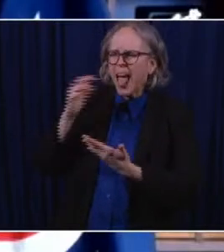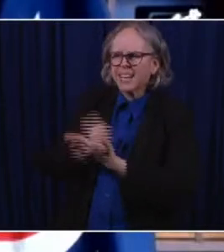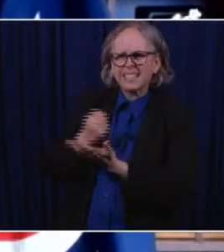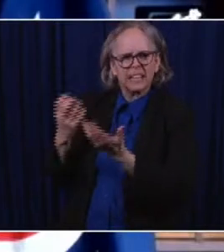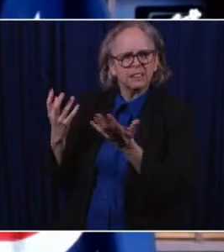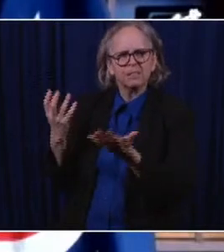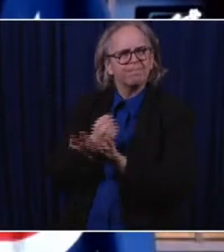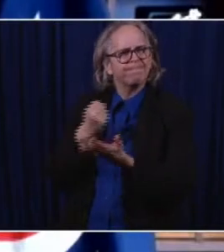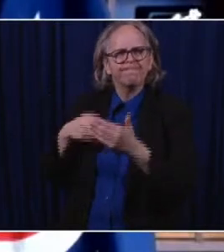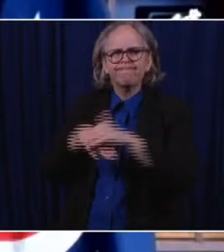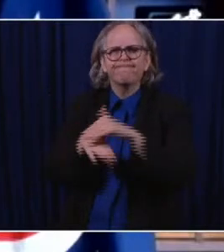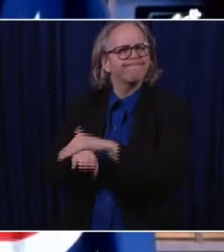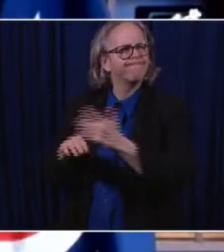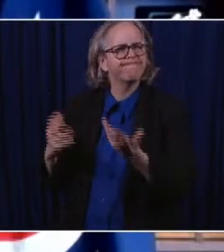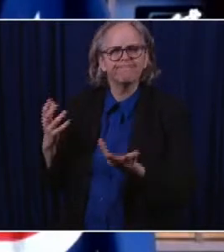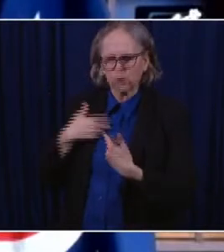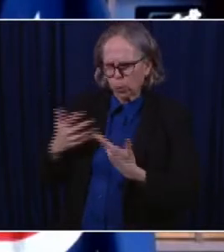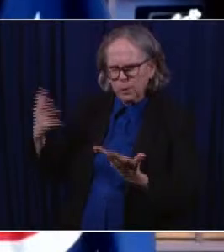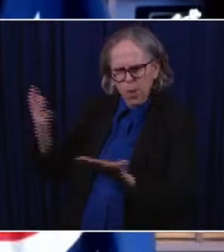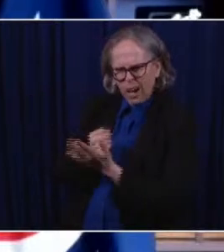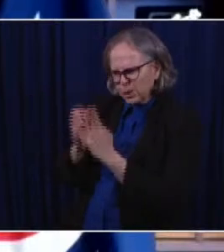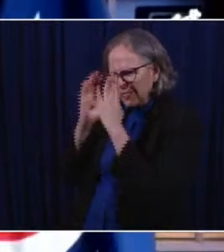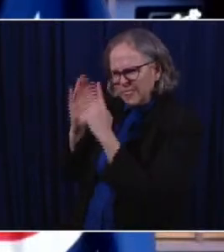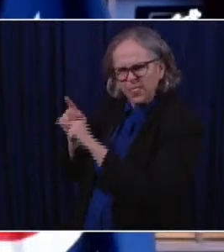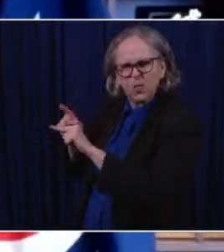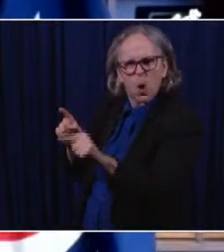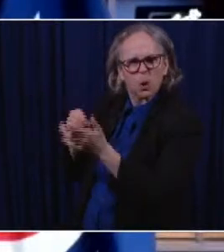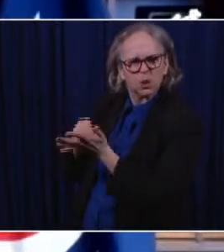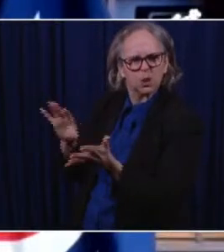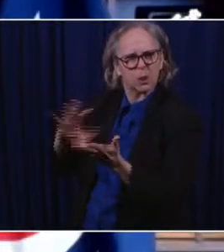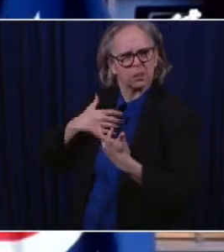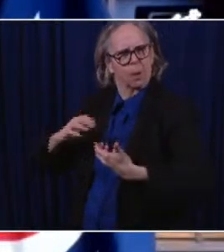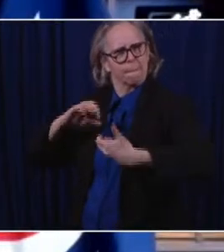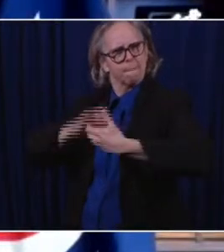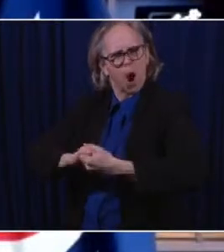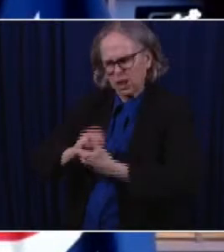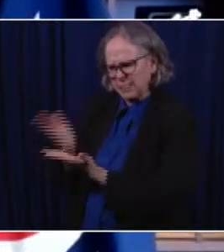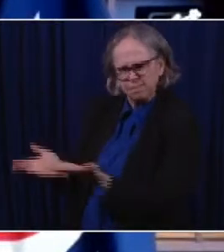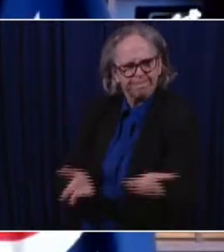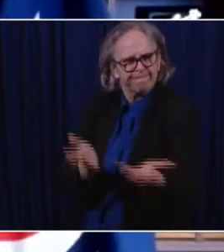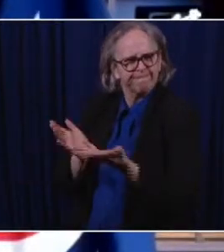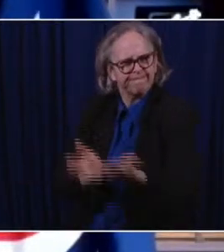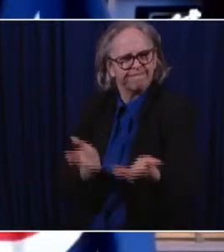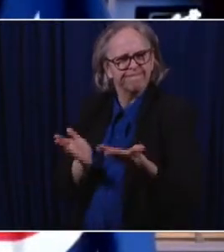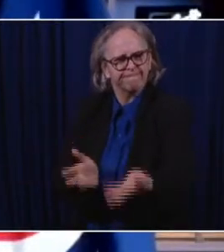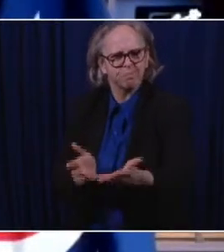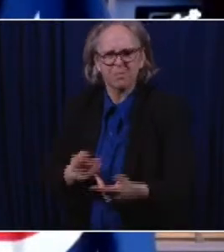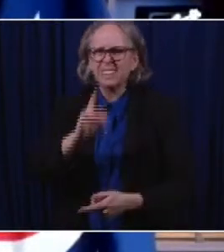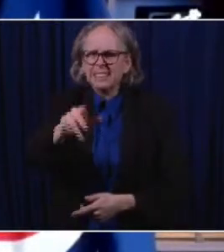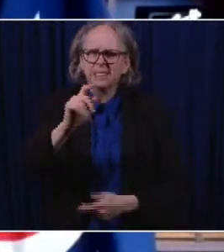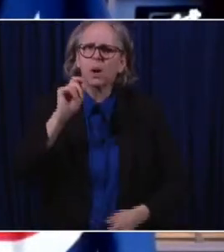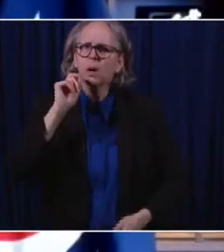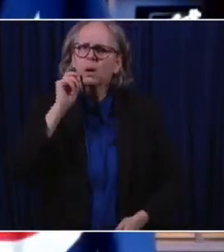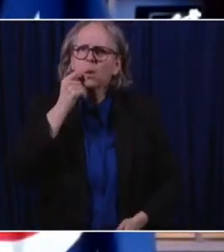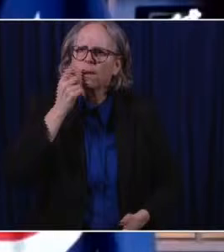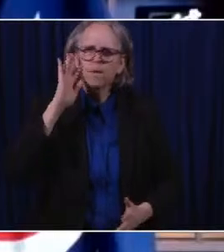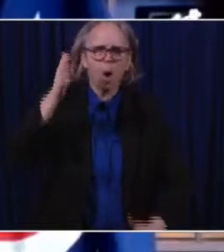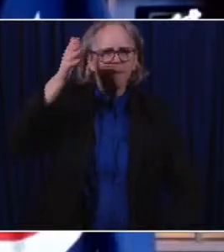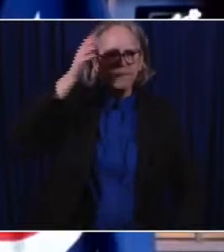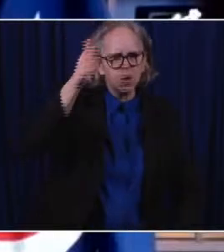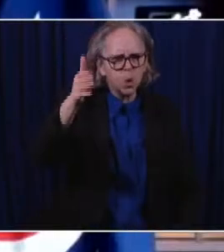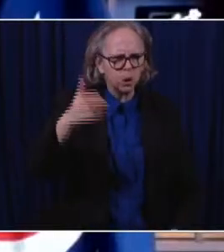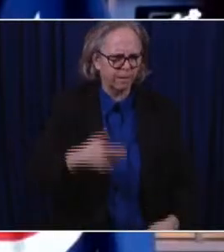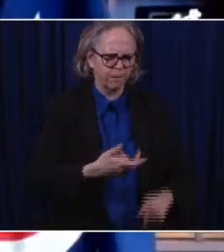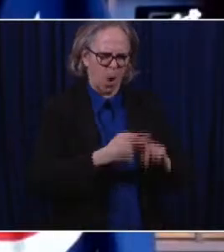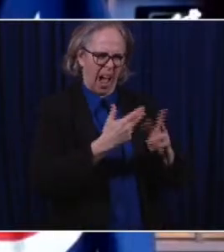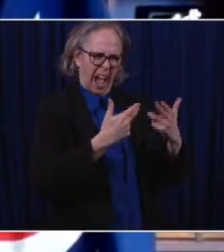this is, we believe that this is the future of what high school and technology and careers in college are going to look